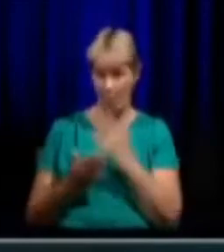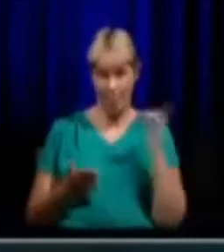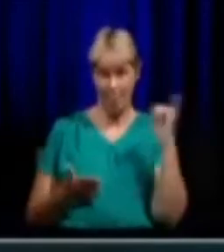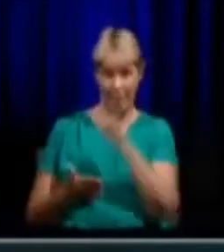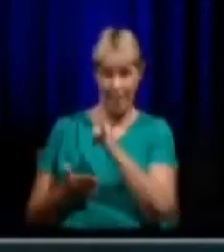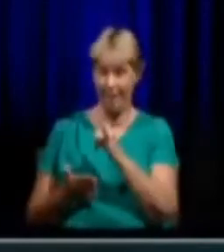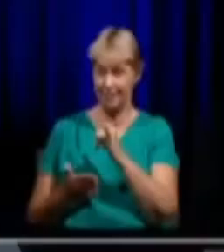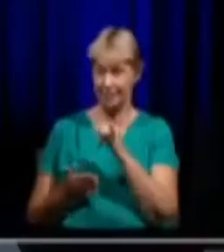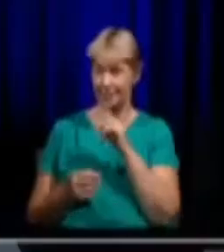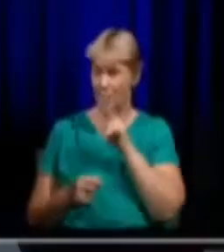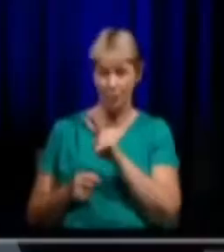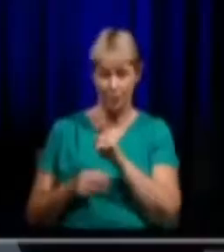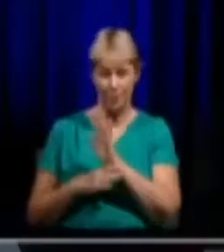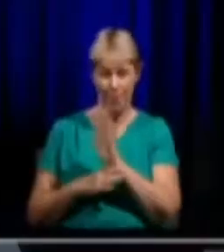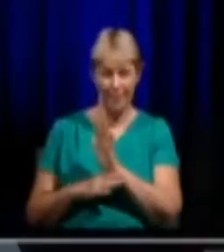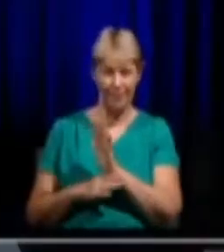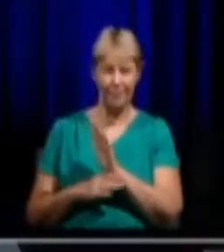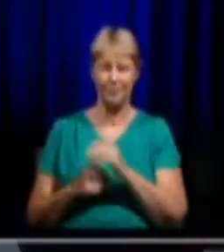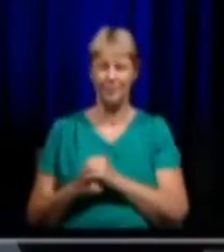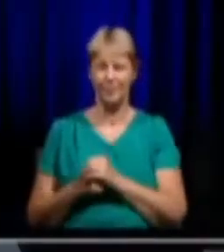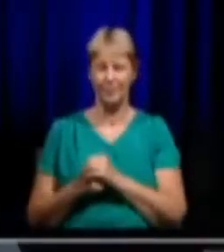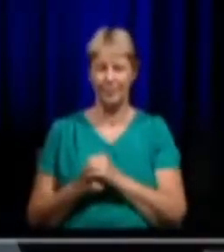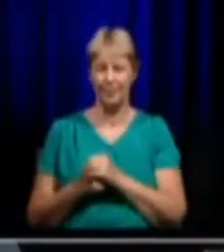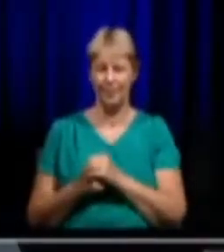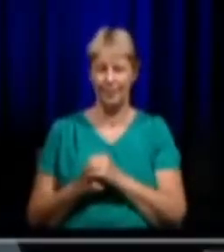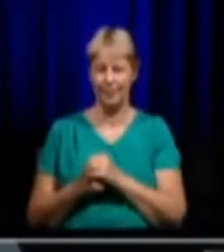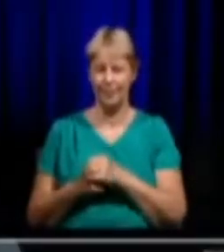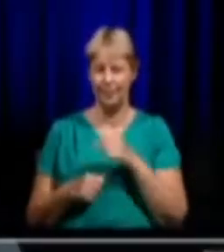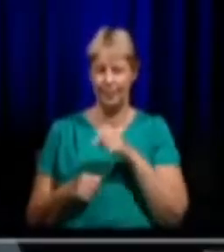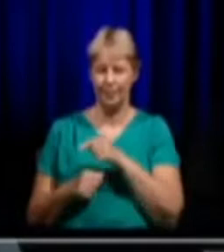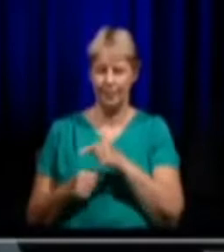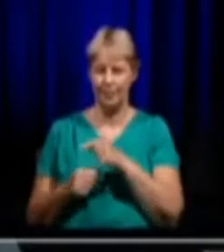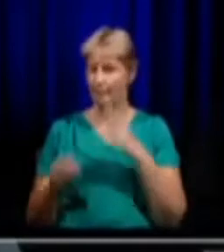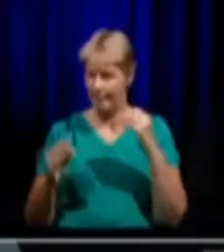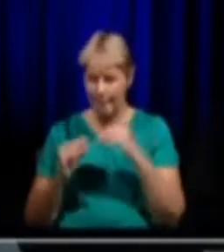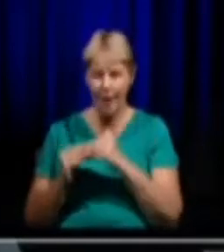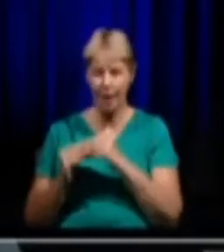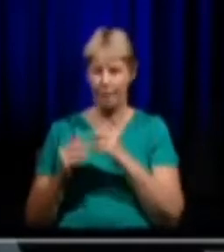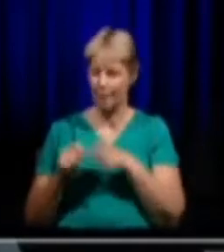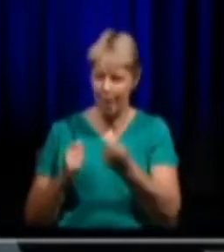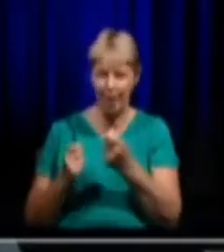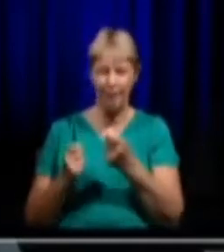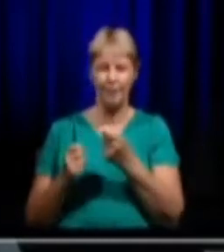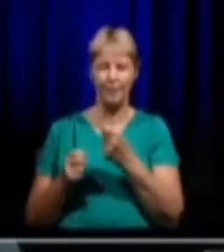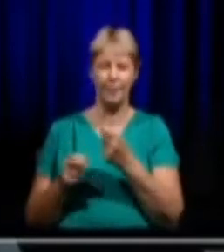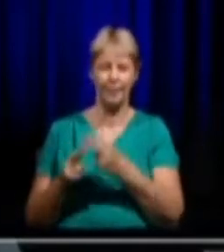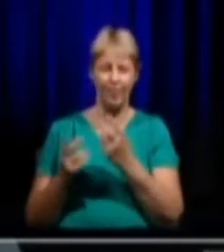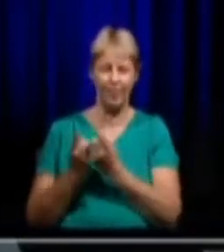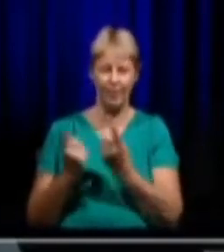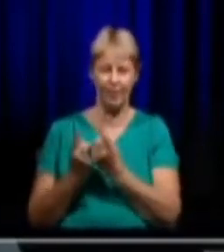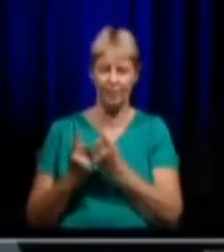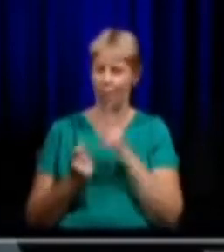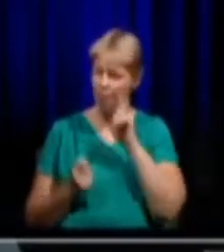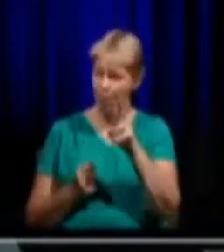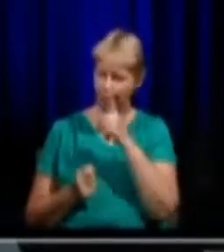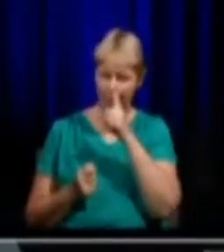That's amazing. It can, we can do so much. We can do banking. We can pay for things. We can look at people's